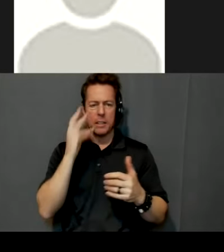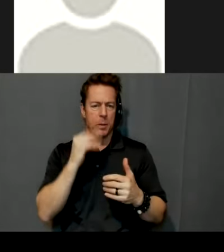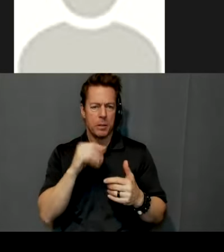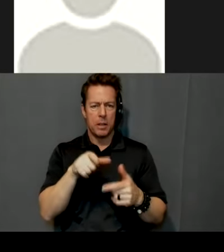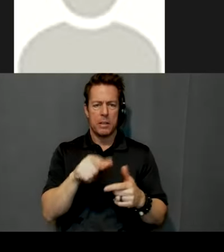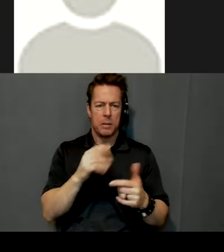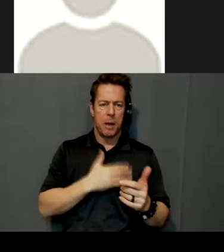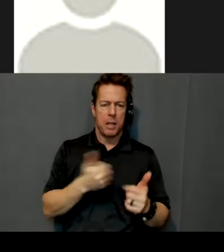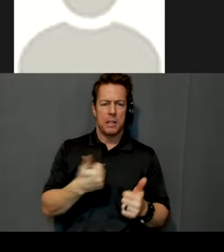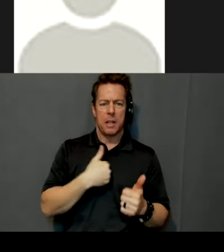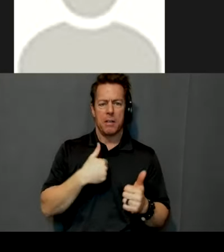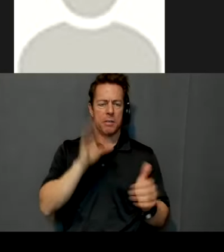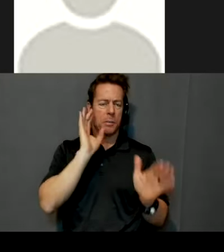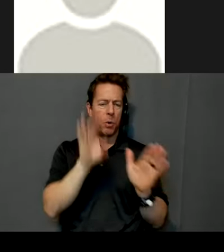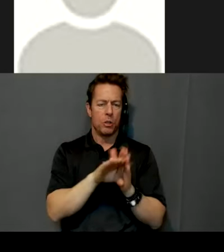self-portraits.